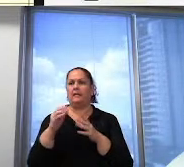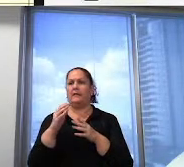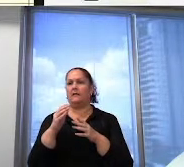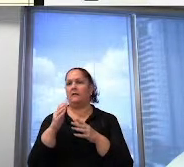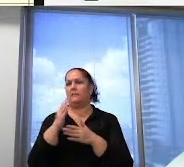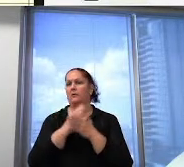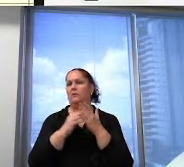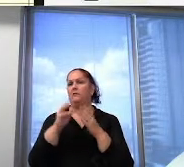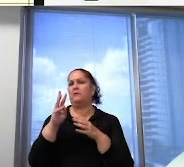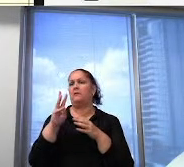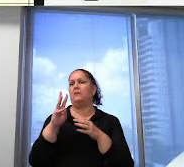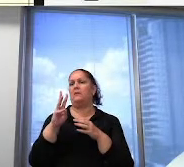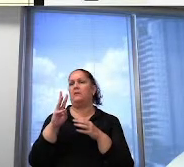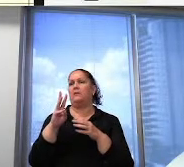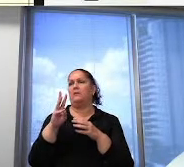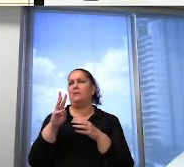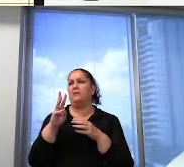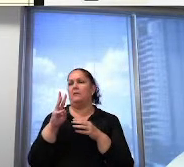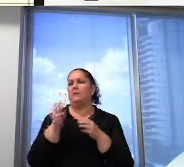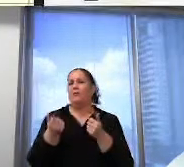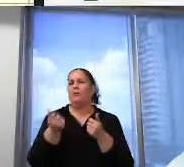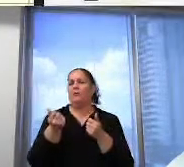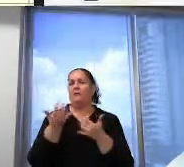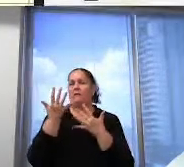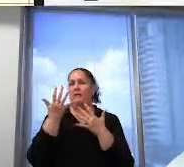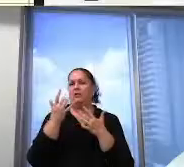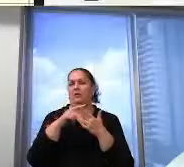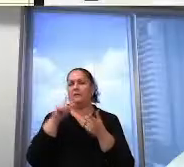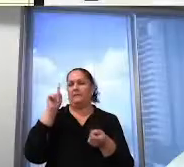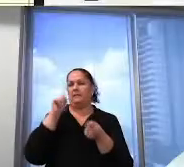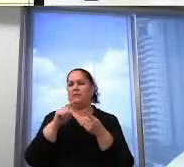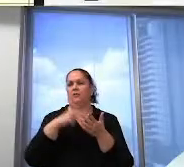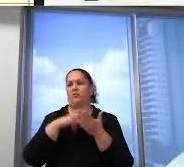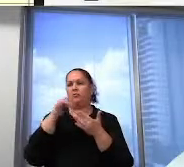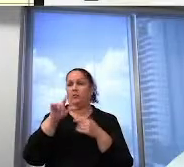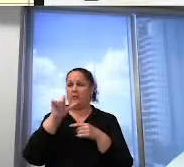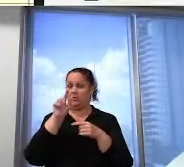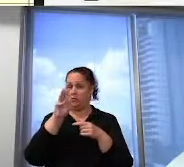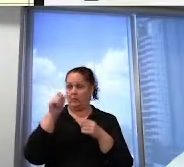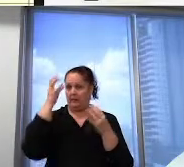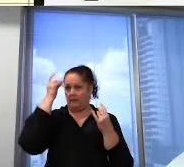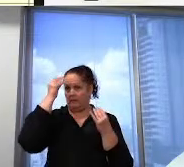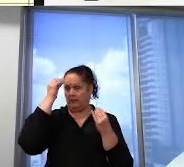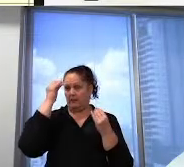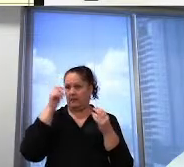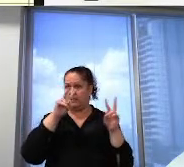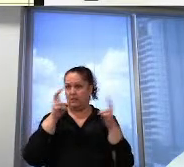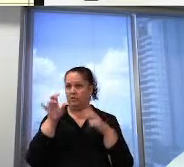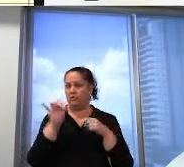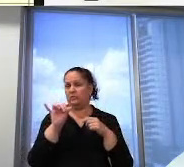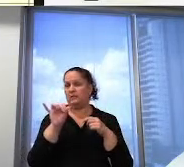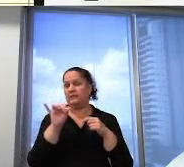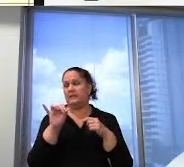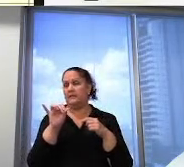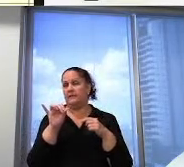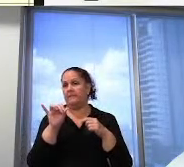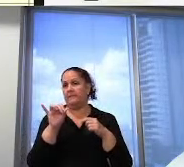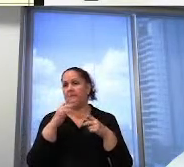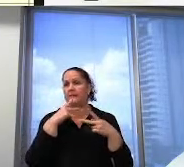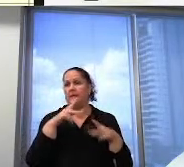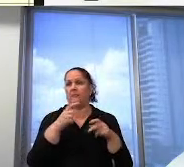As part of the wildfire risk mitigation program, is LUMA looking at issues